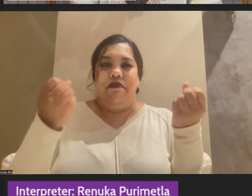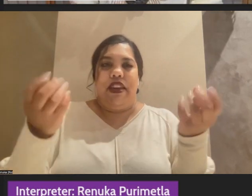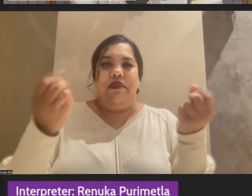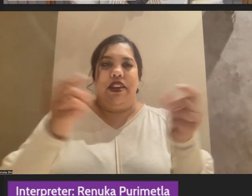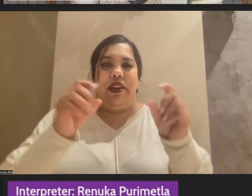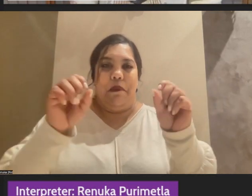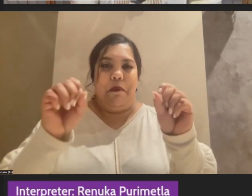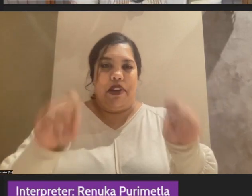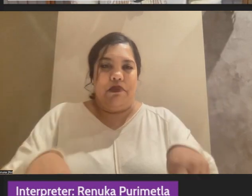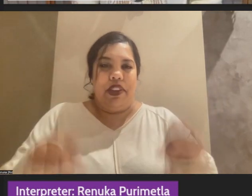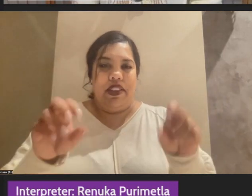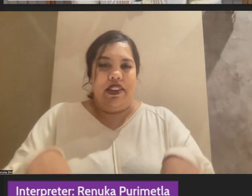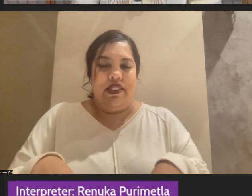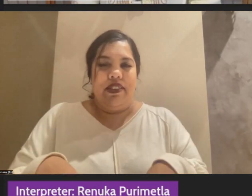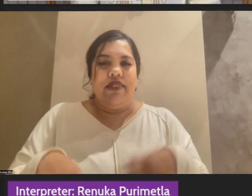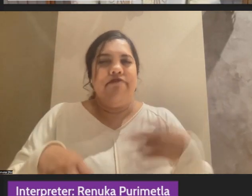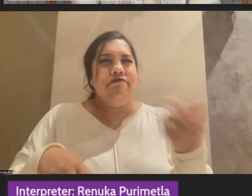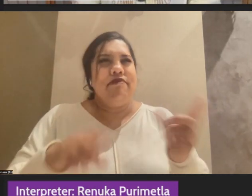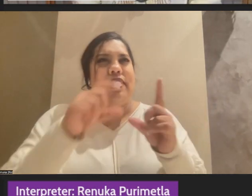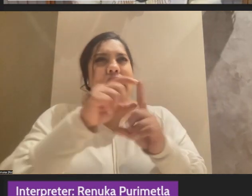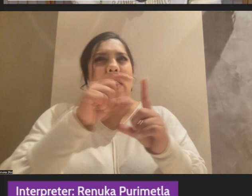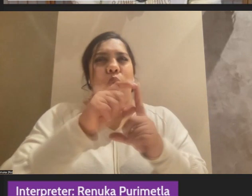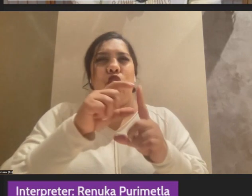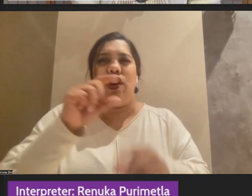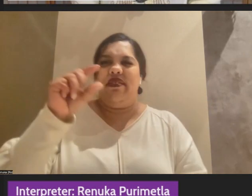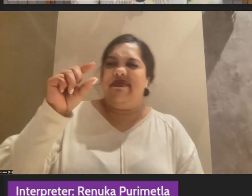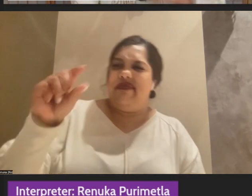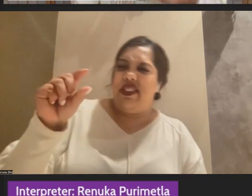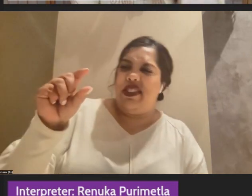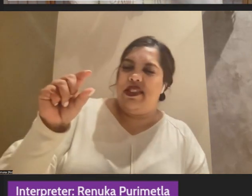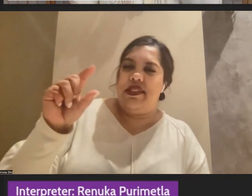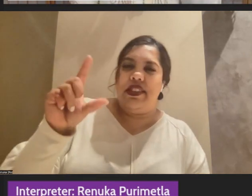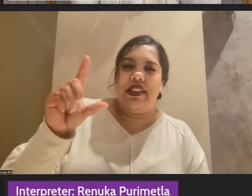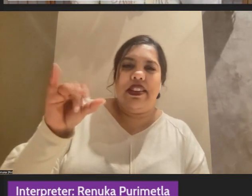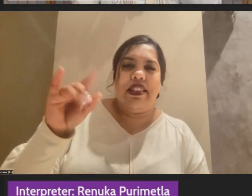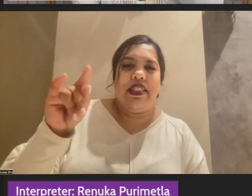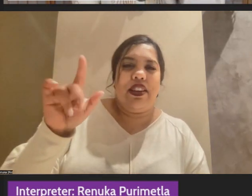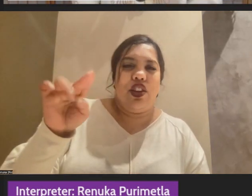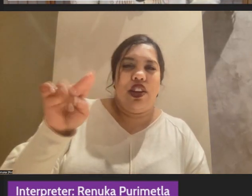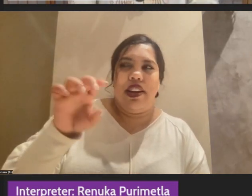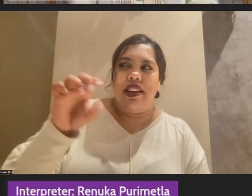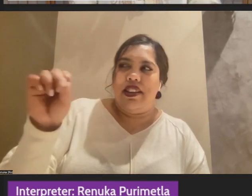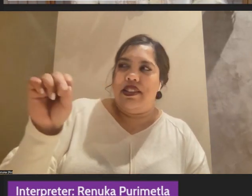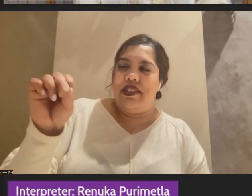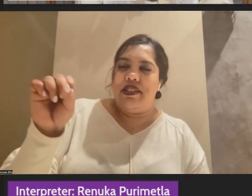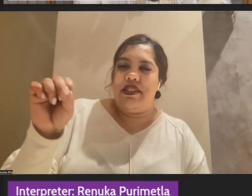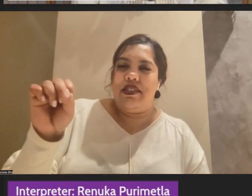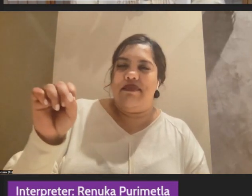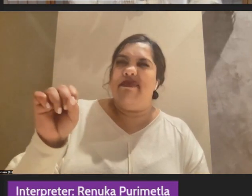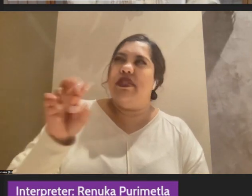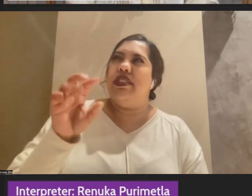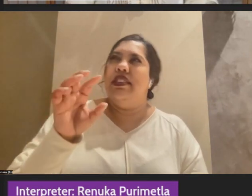littleness that Dr. Holmes is referring to? If I were to ask you, what would your answer be? What is